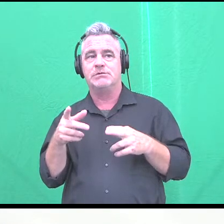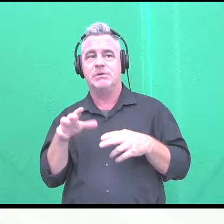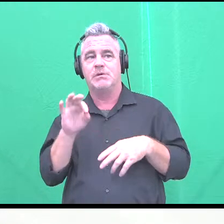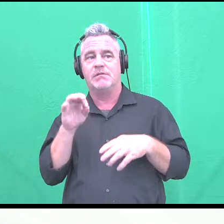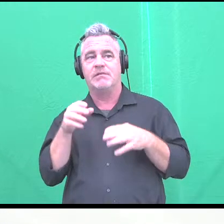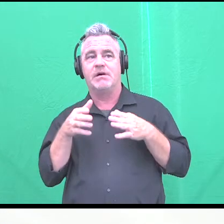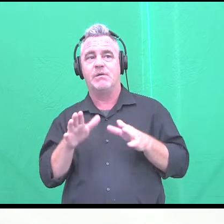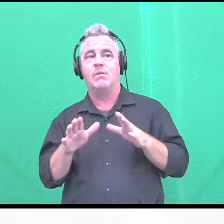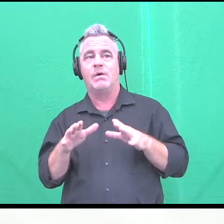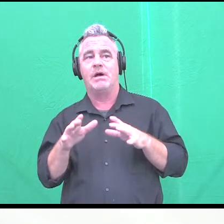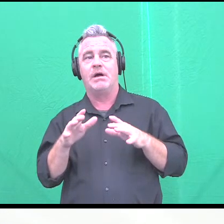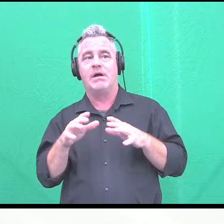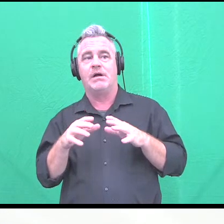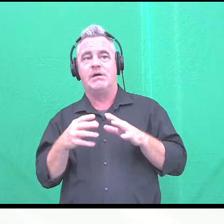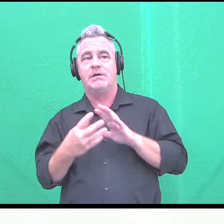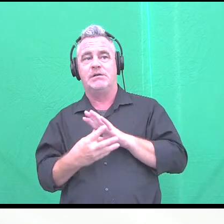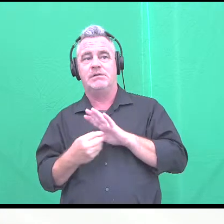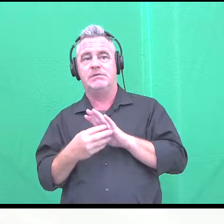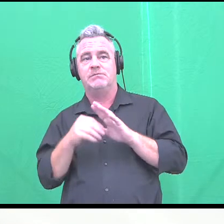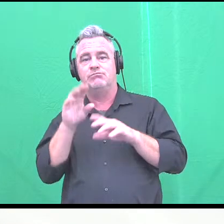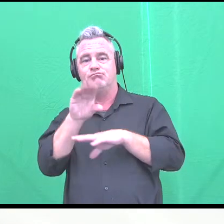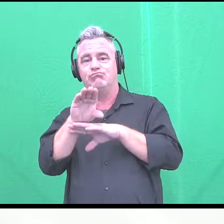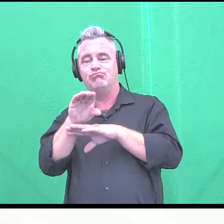to record the